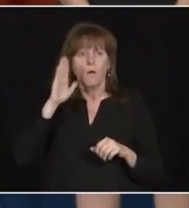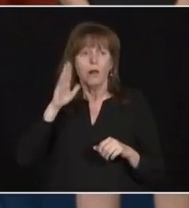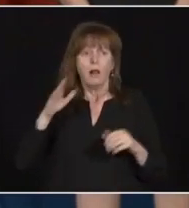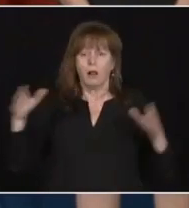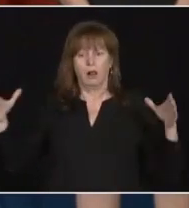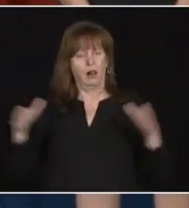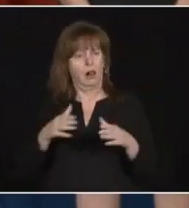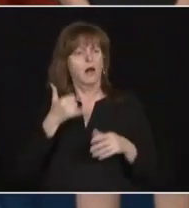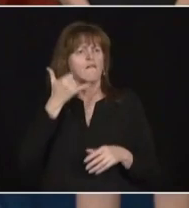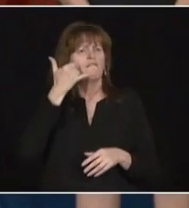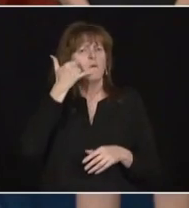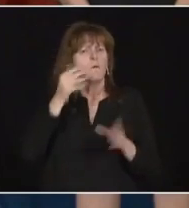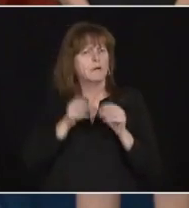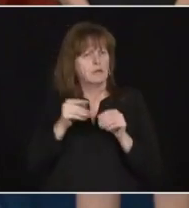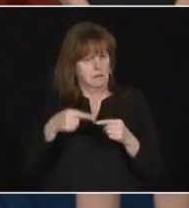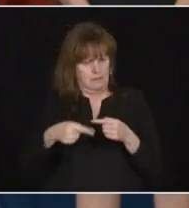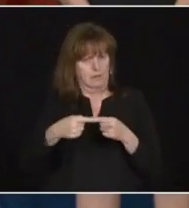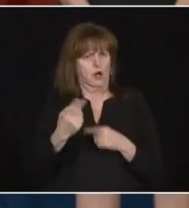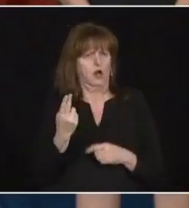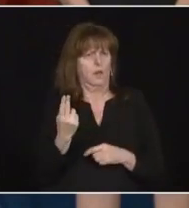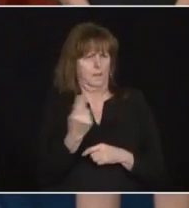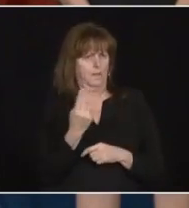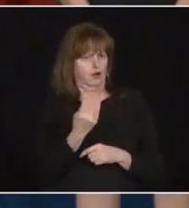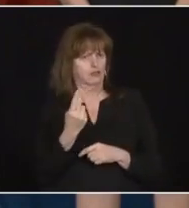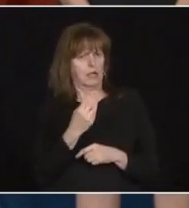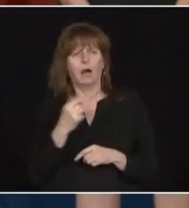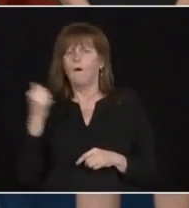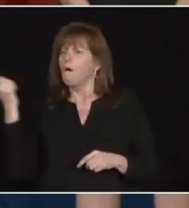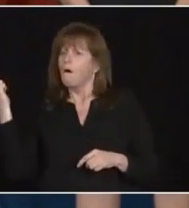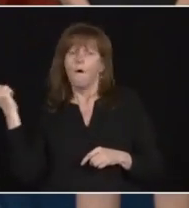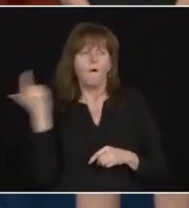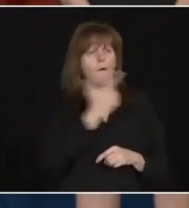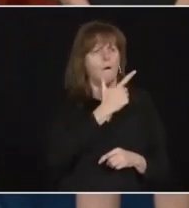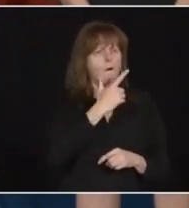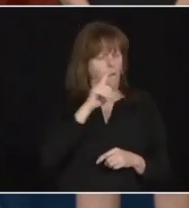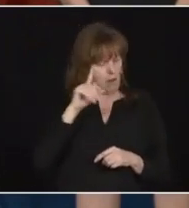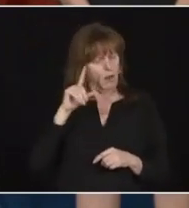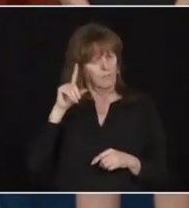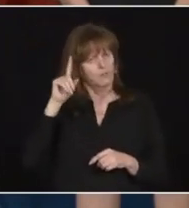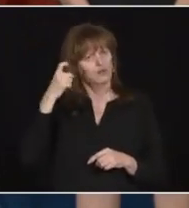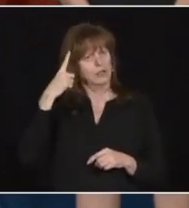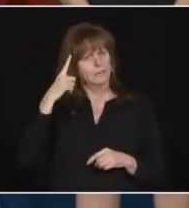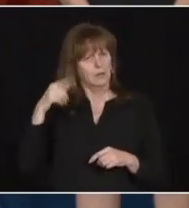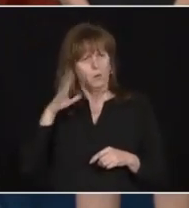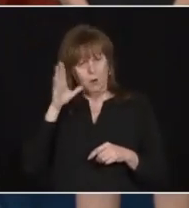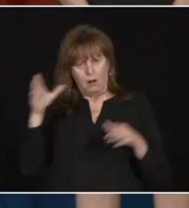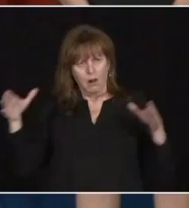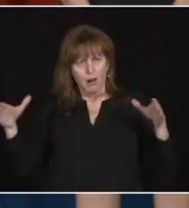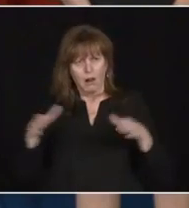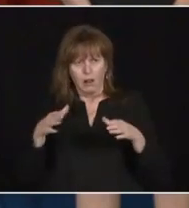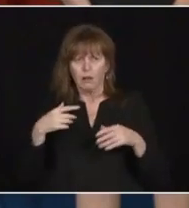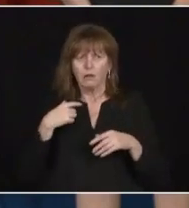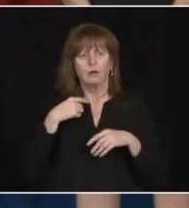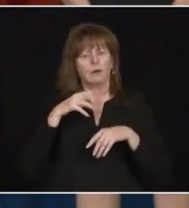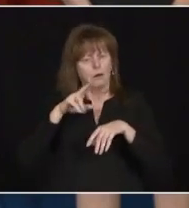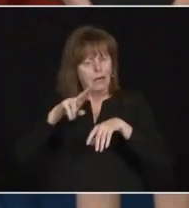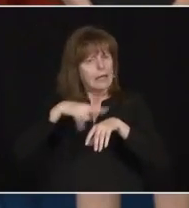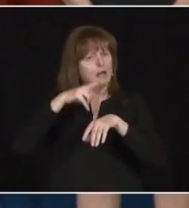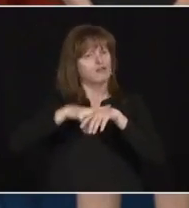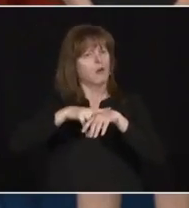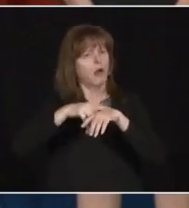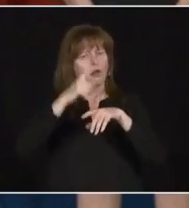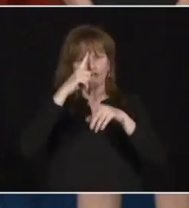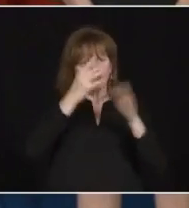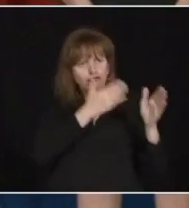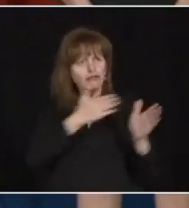believe it's on Thursday. We need a national plan for contact tracing. And it's you know, right now